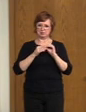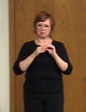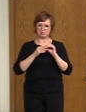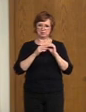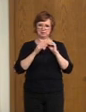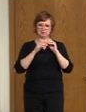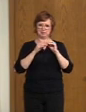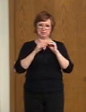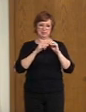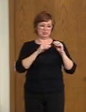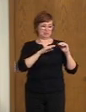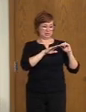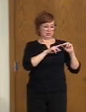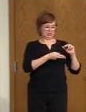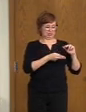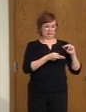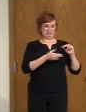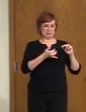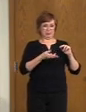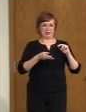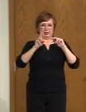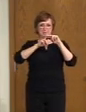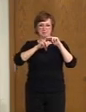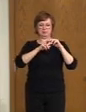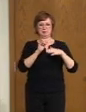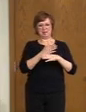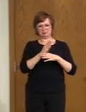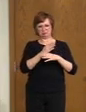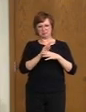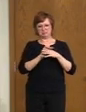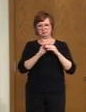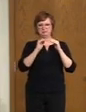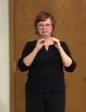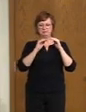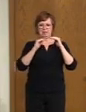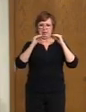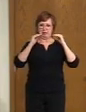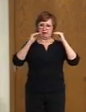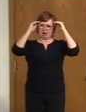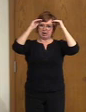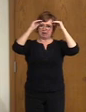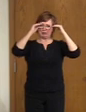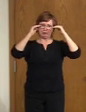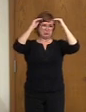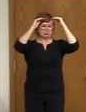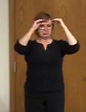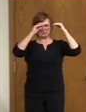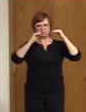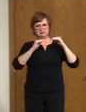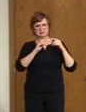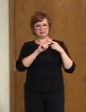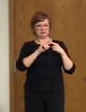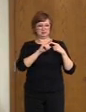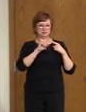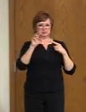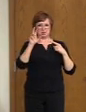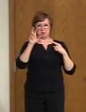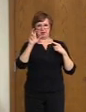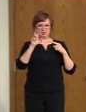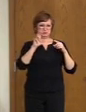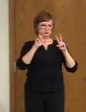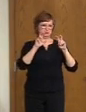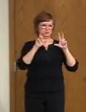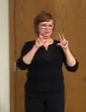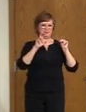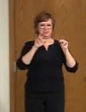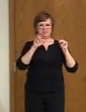quickly, which is what we feared, but it's also not coming down. It's staying at that between that 250 to 300 mark. Our test positive rate